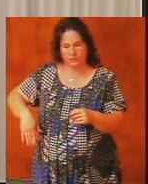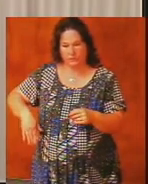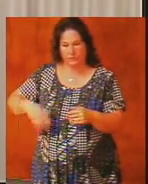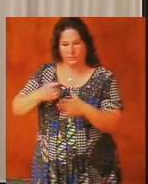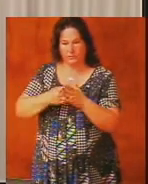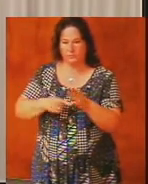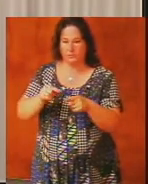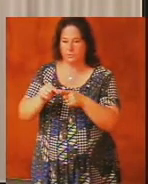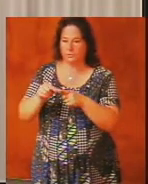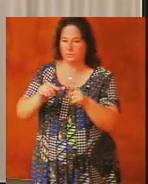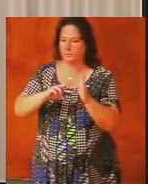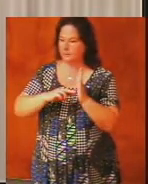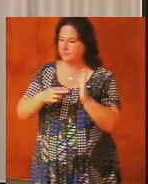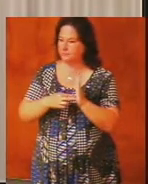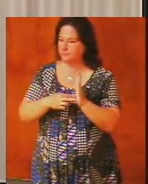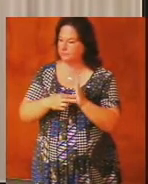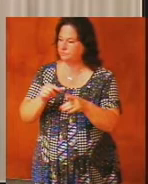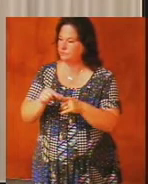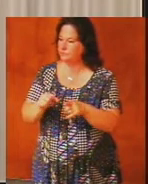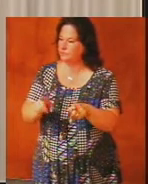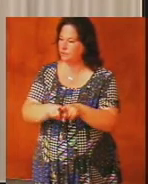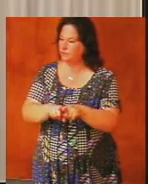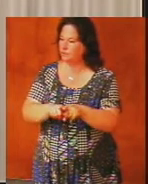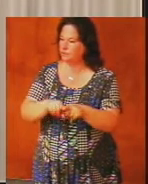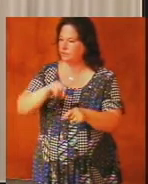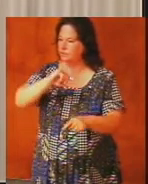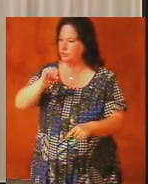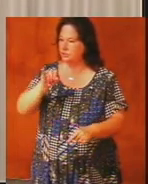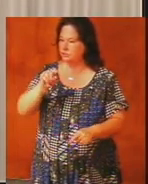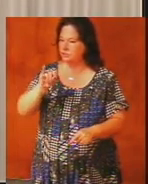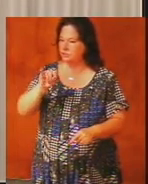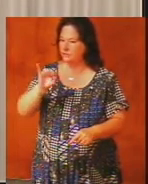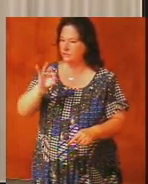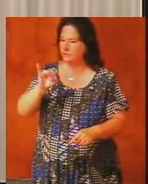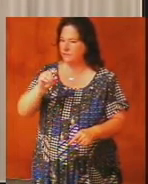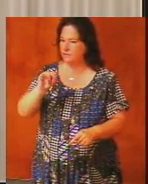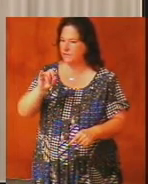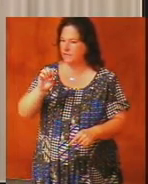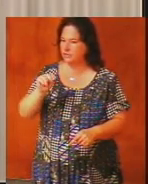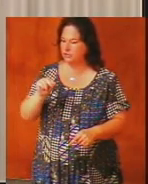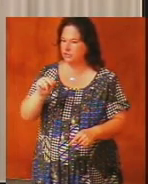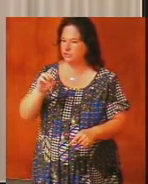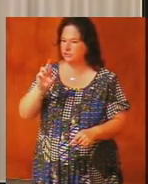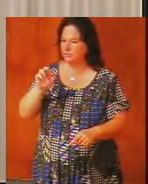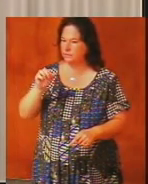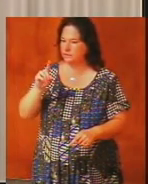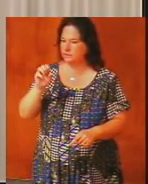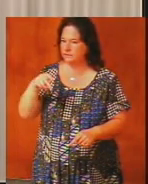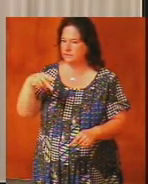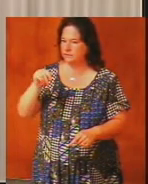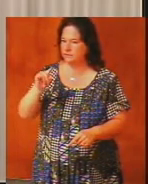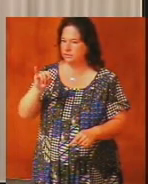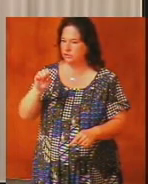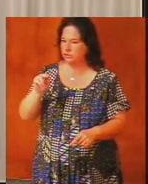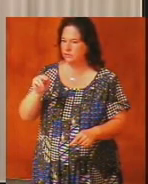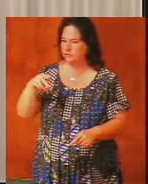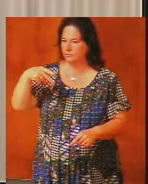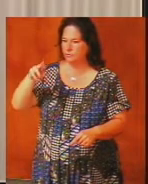mean. Words like justification, redemption,